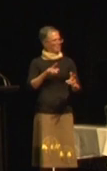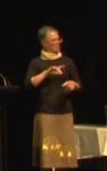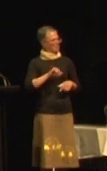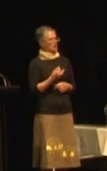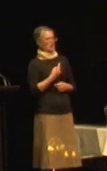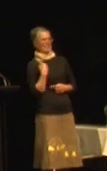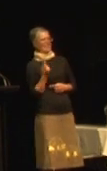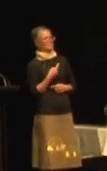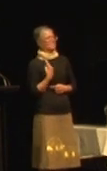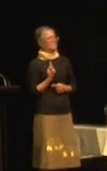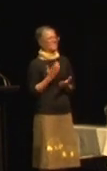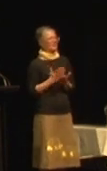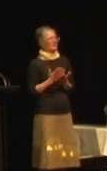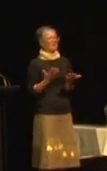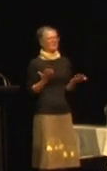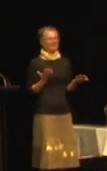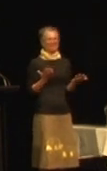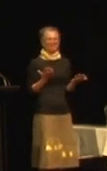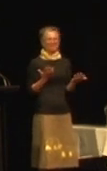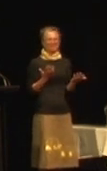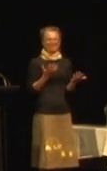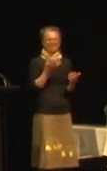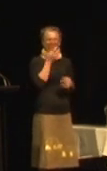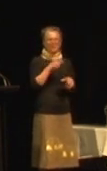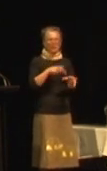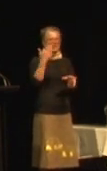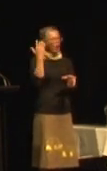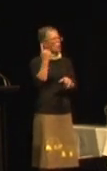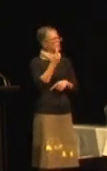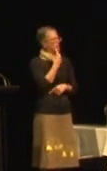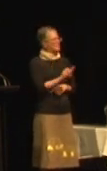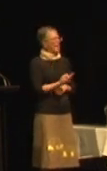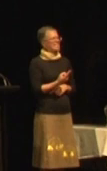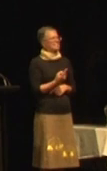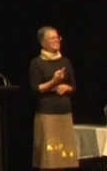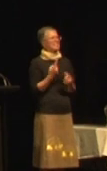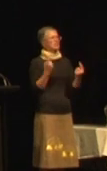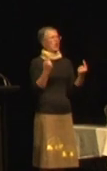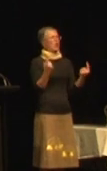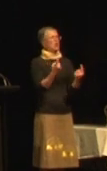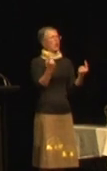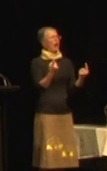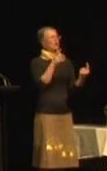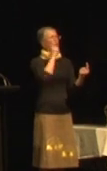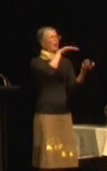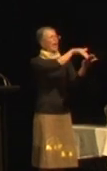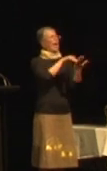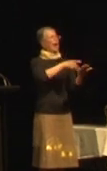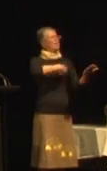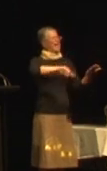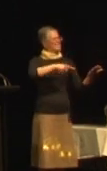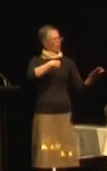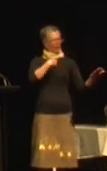just us, Andy. We made that point a few years ago. There's nobody else in the room but us. And ironically, when the UN shows